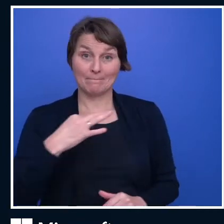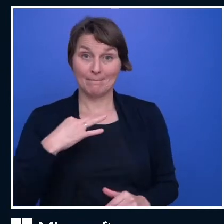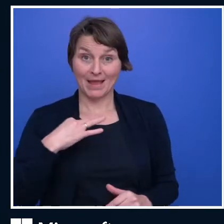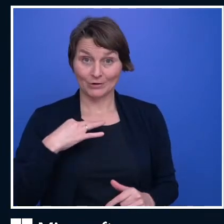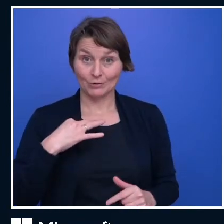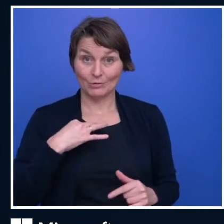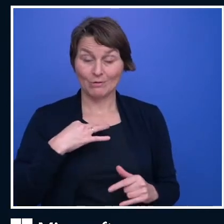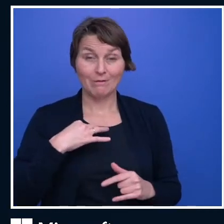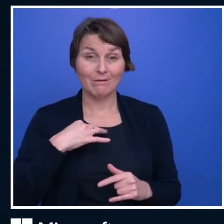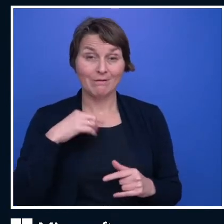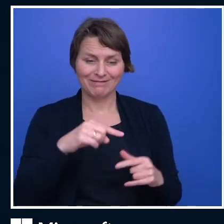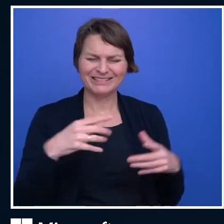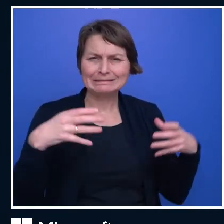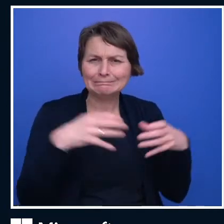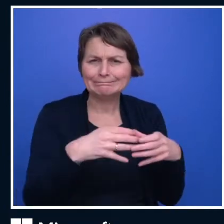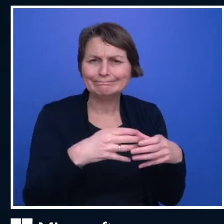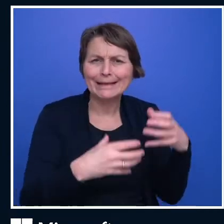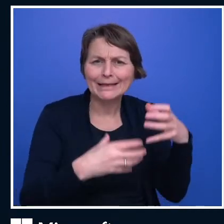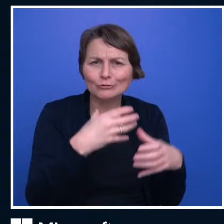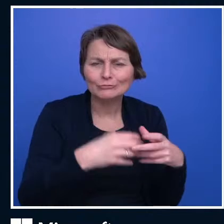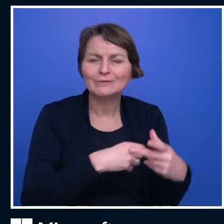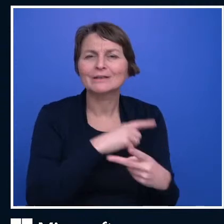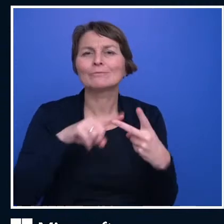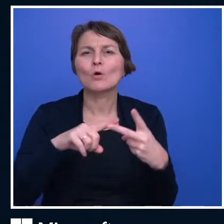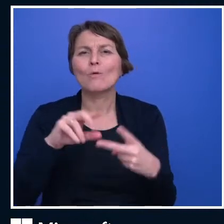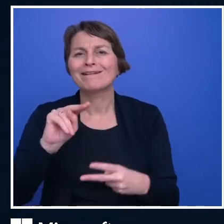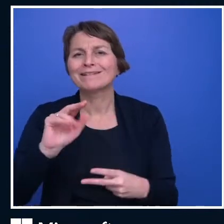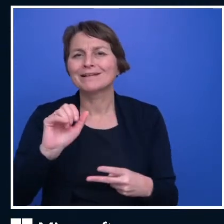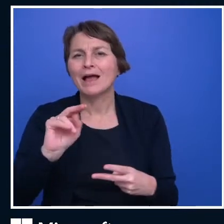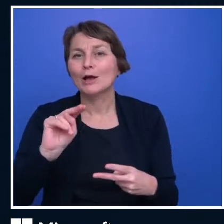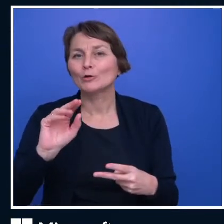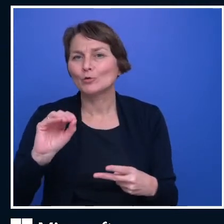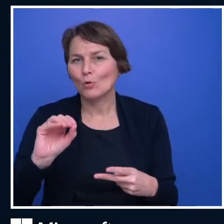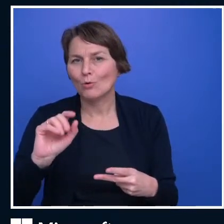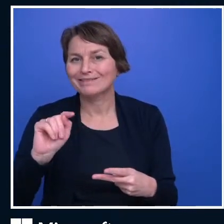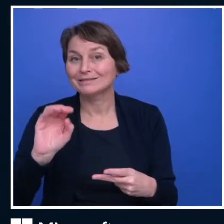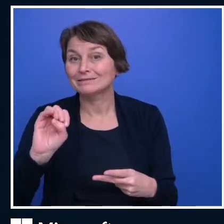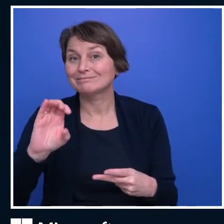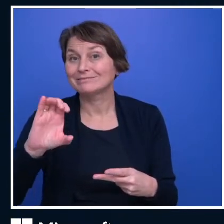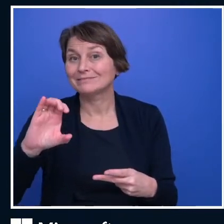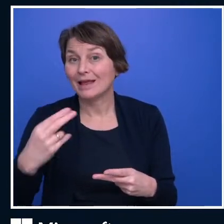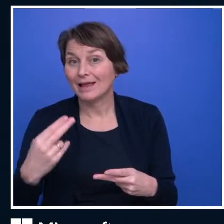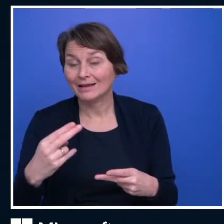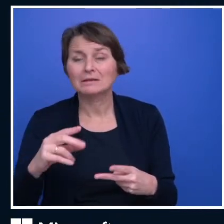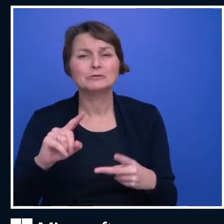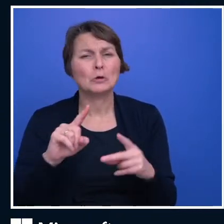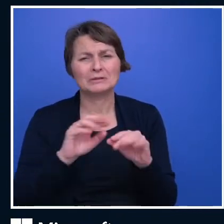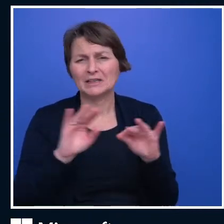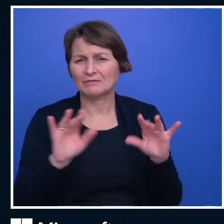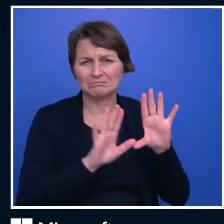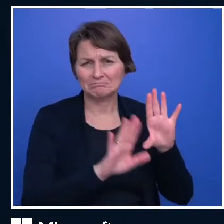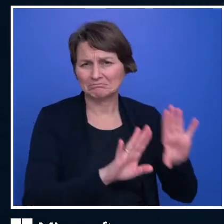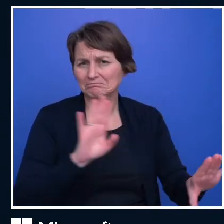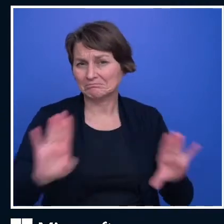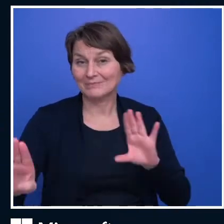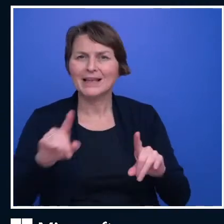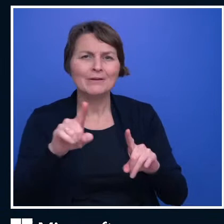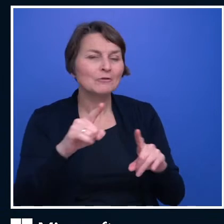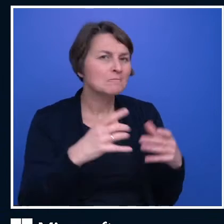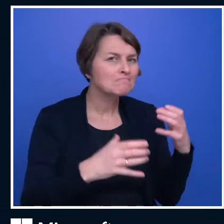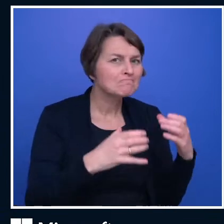industry. And if you want to explore any more industries, if you're interested, you can ping me later on and definitely get back to you